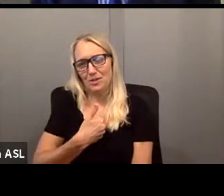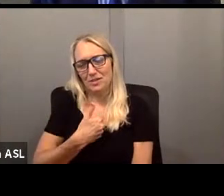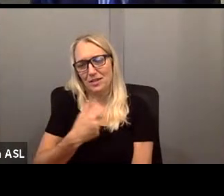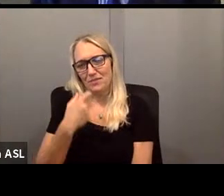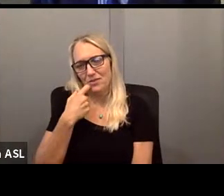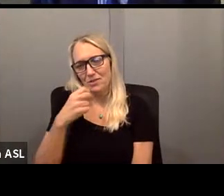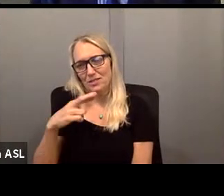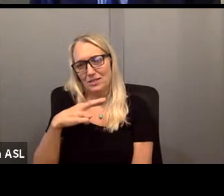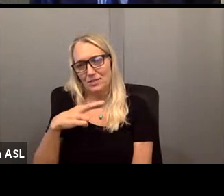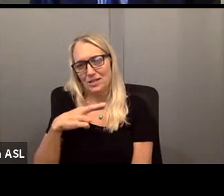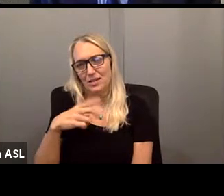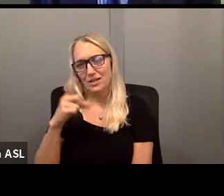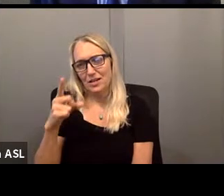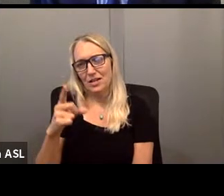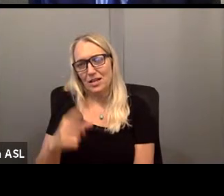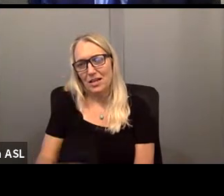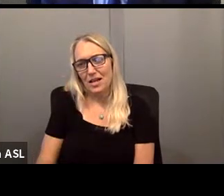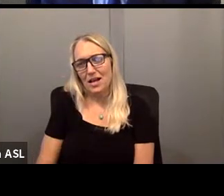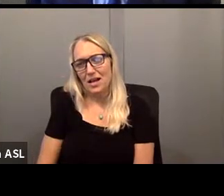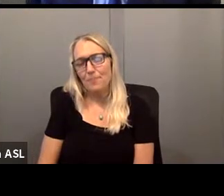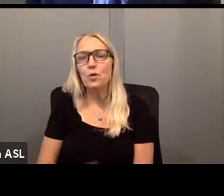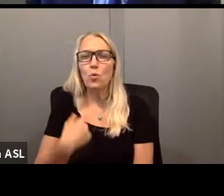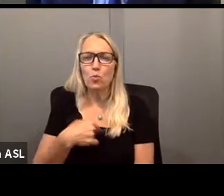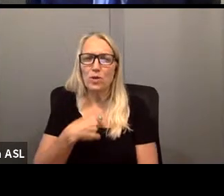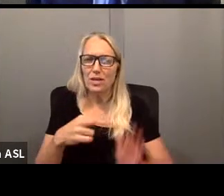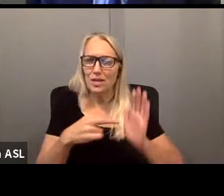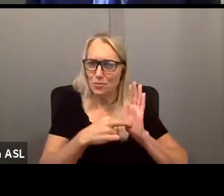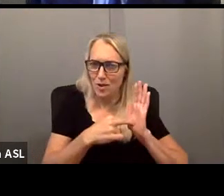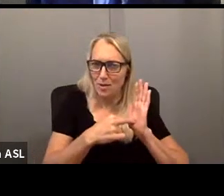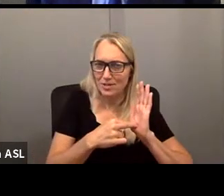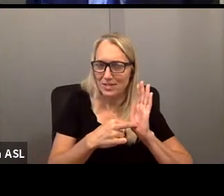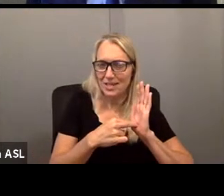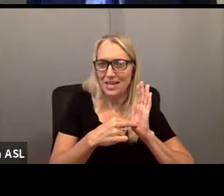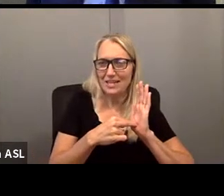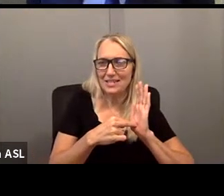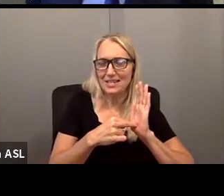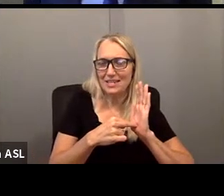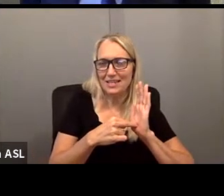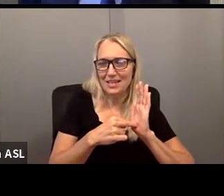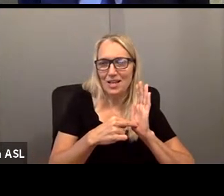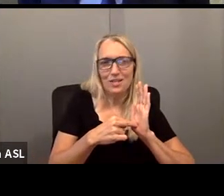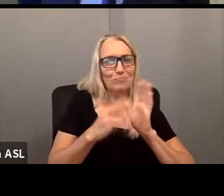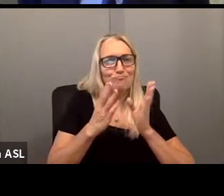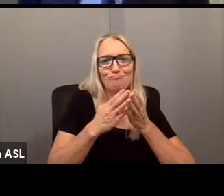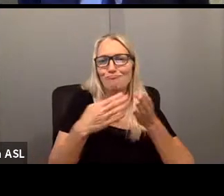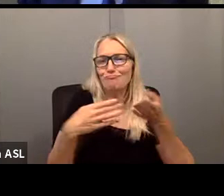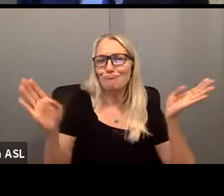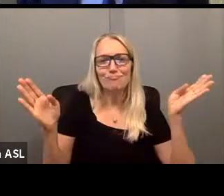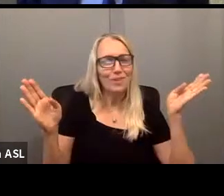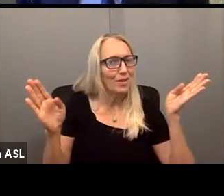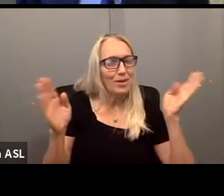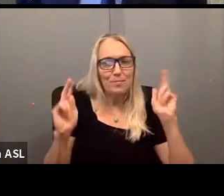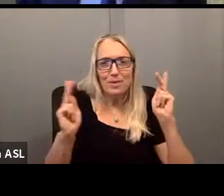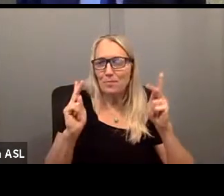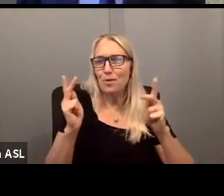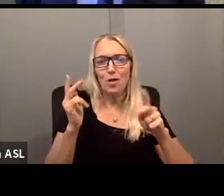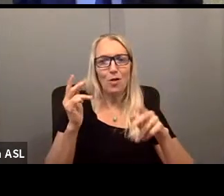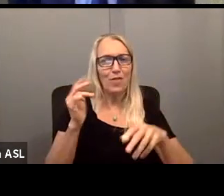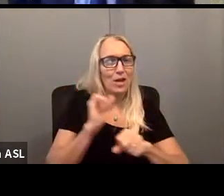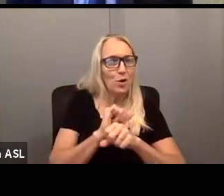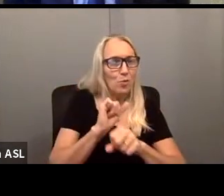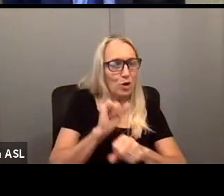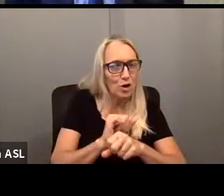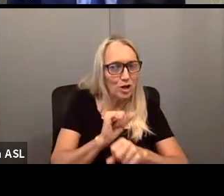think we represent the poster children of all the working people and still very much care